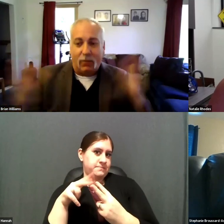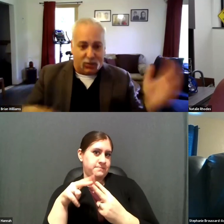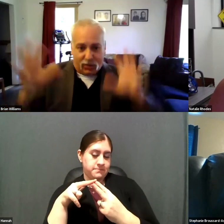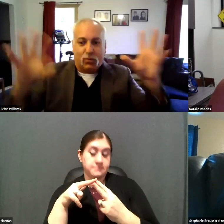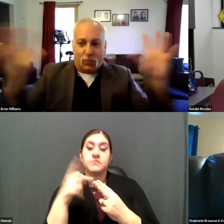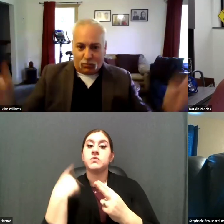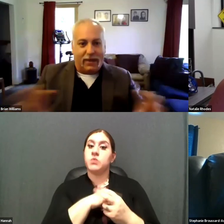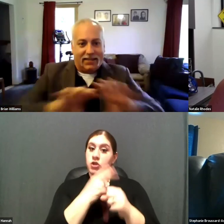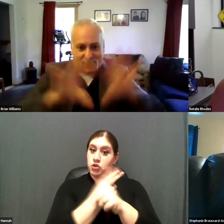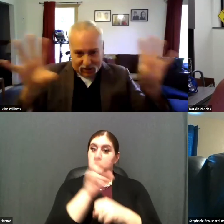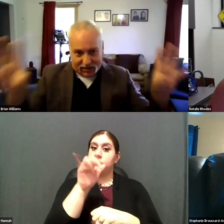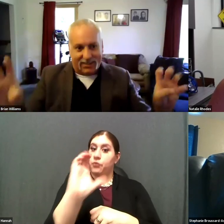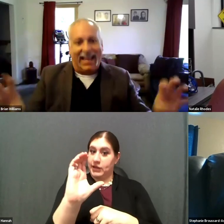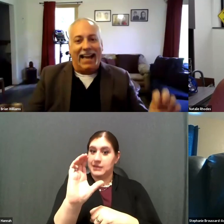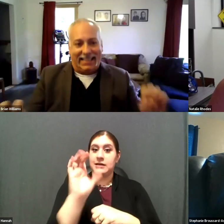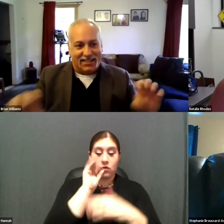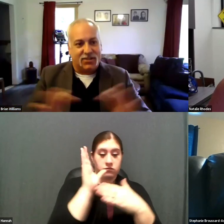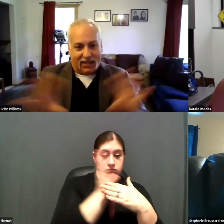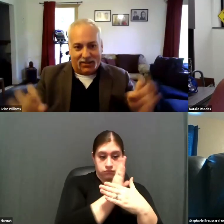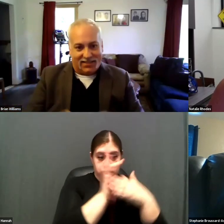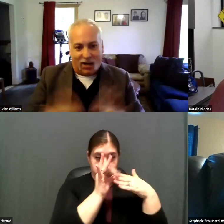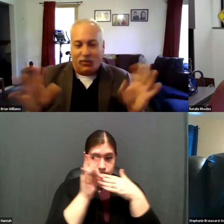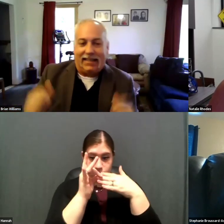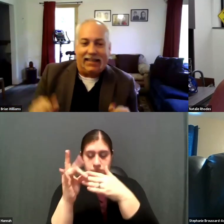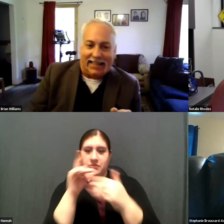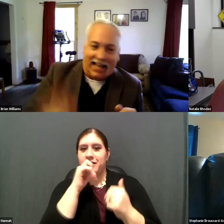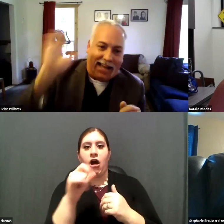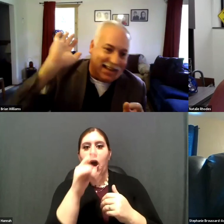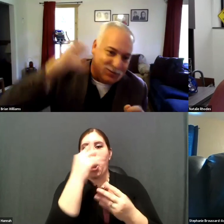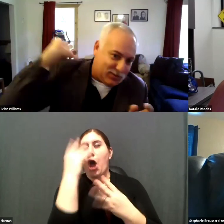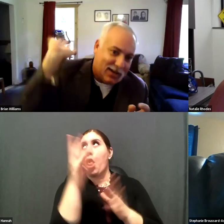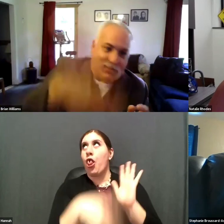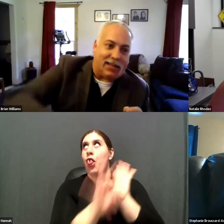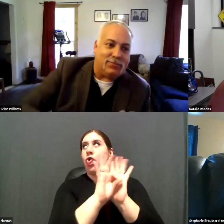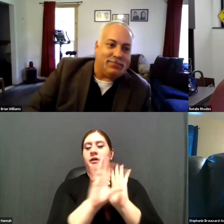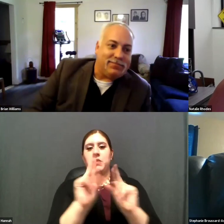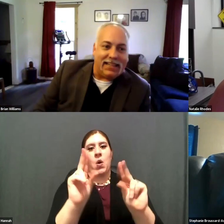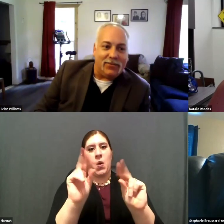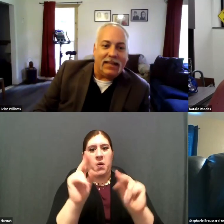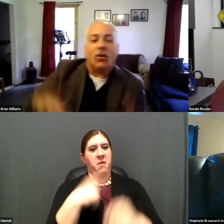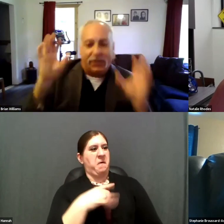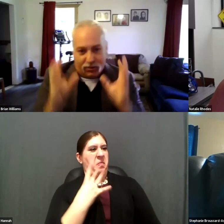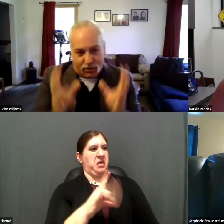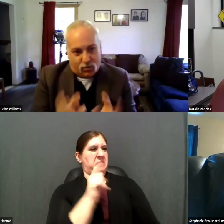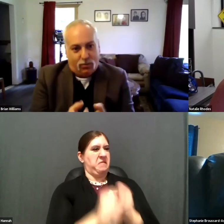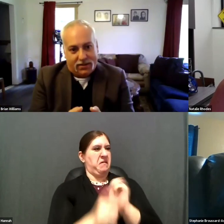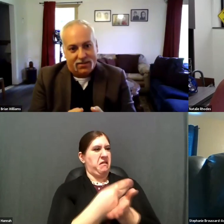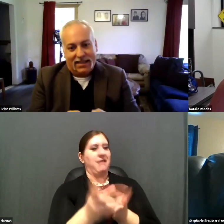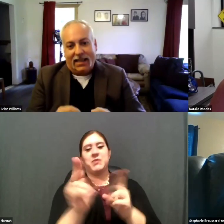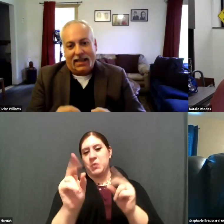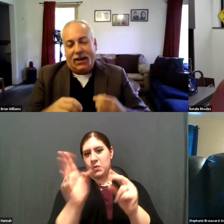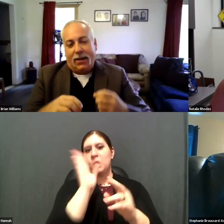Now we do use a rubric to guide us. You know, it's not willy nilly. I don't like them. You know, we do use